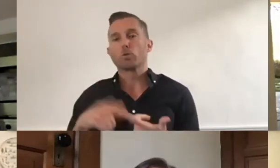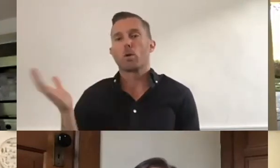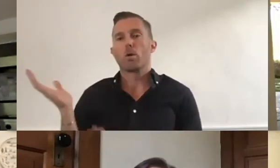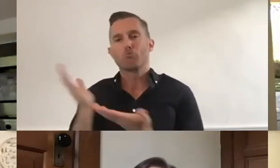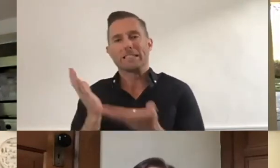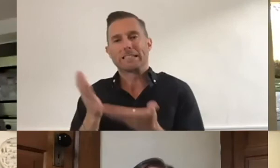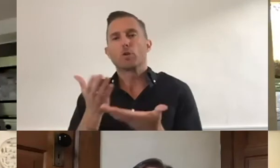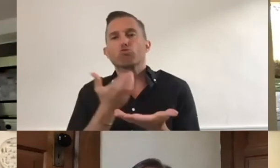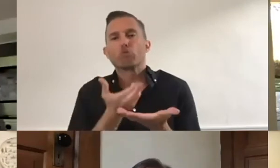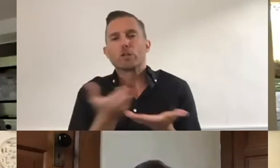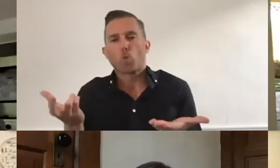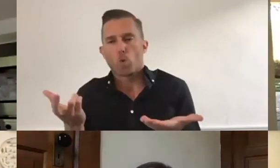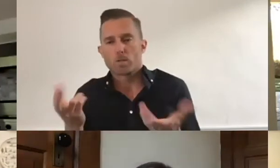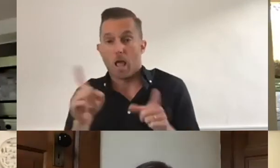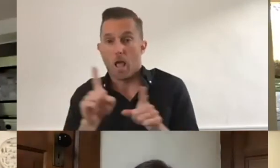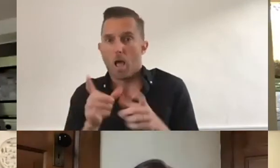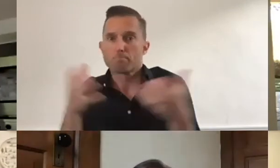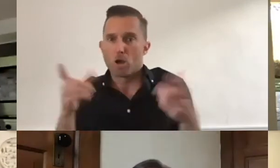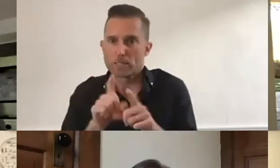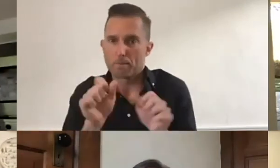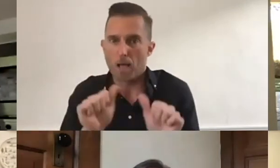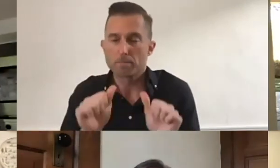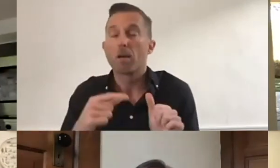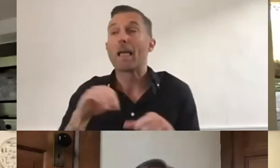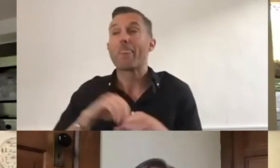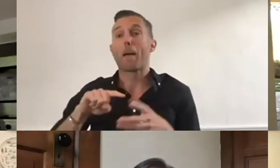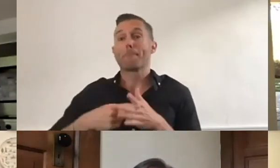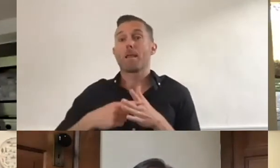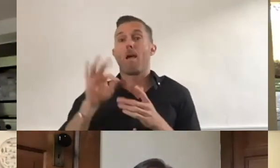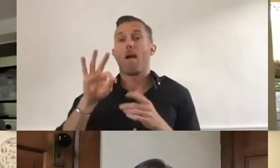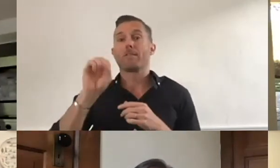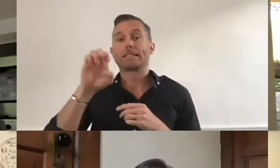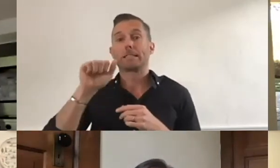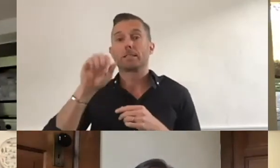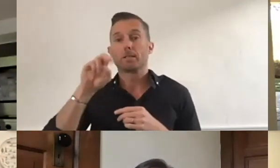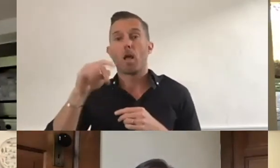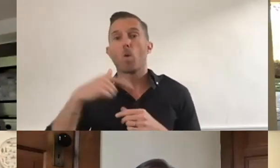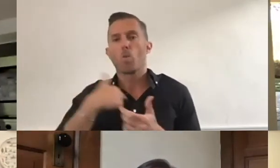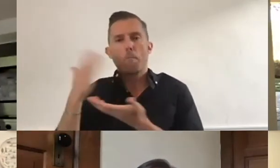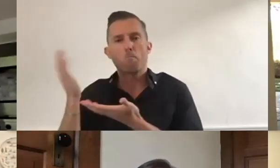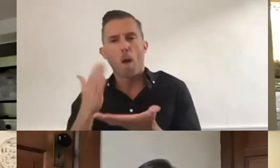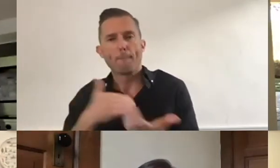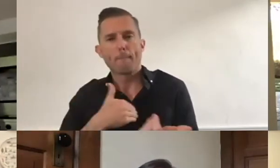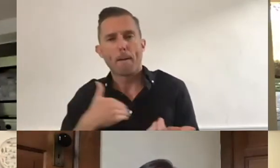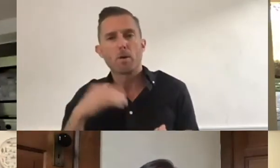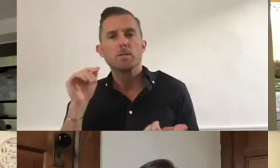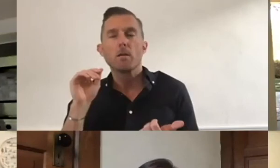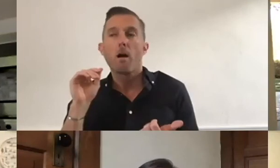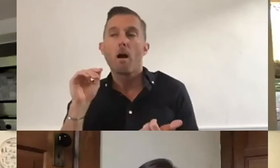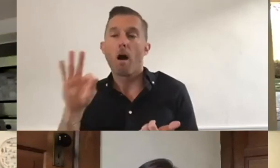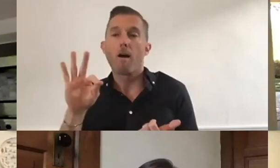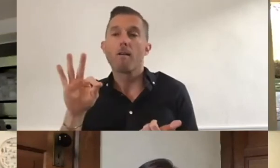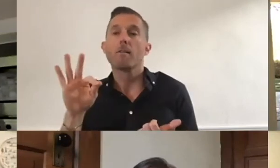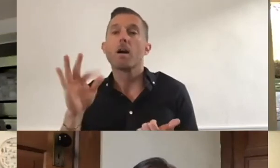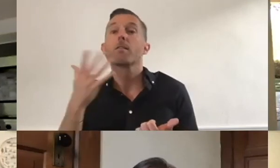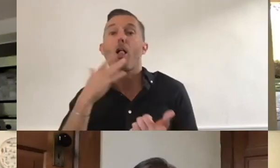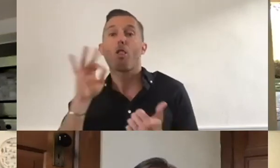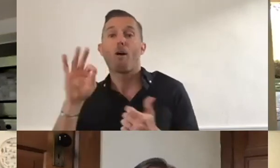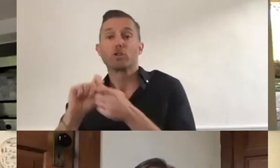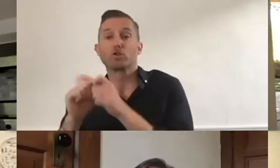possible. We spend a lot of time in the beginning of the season bringing in members from Color of Change,